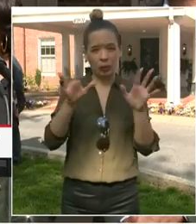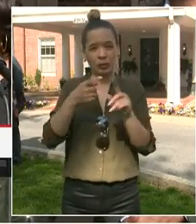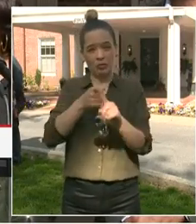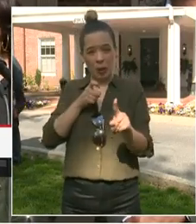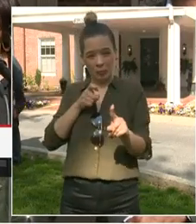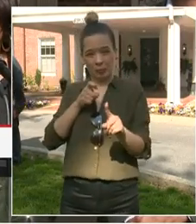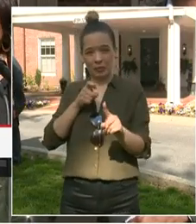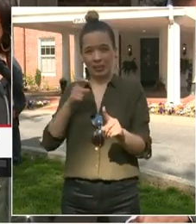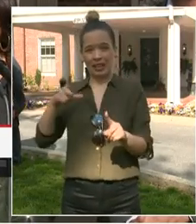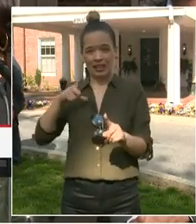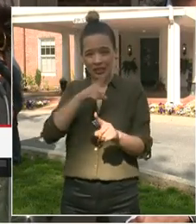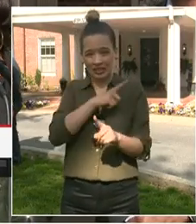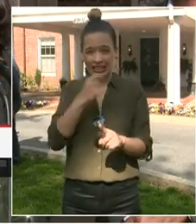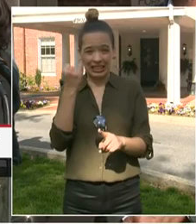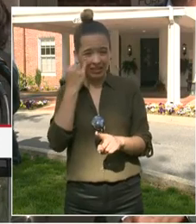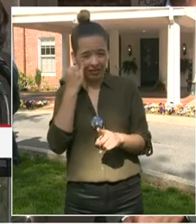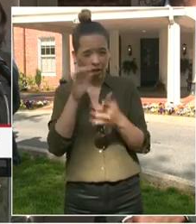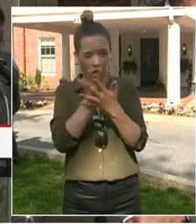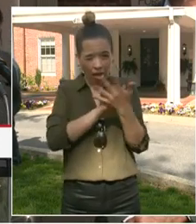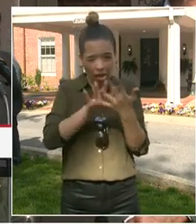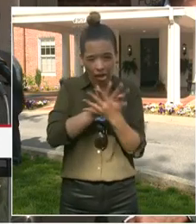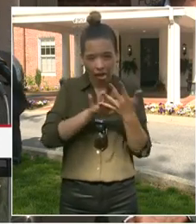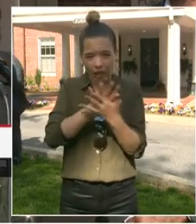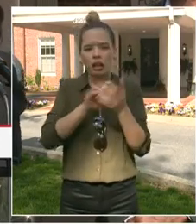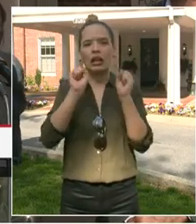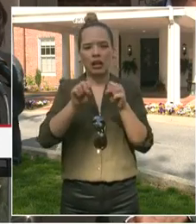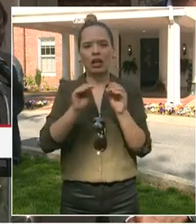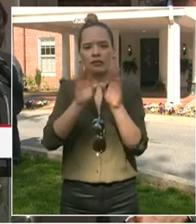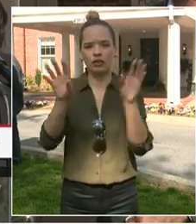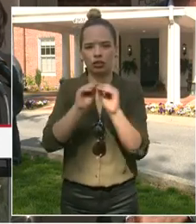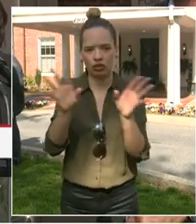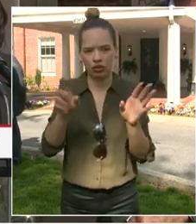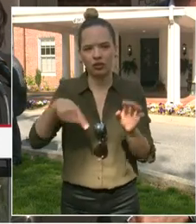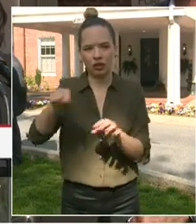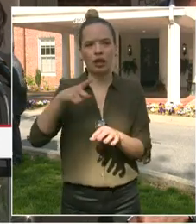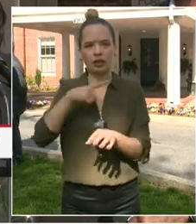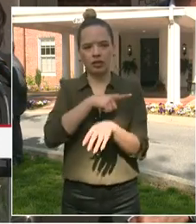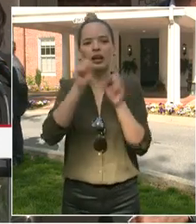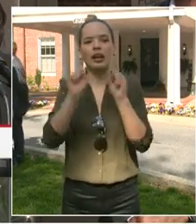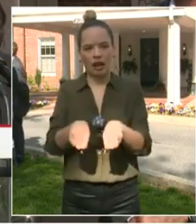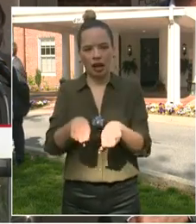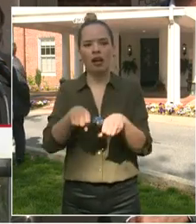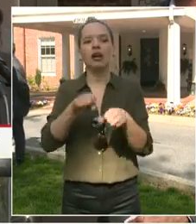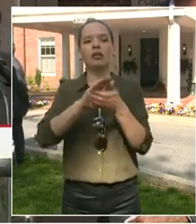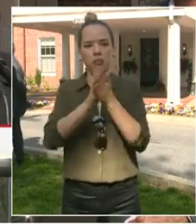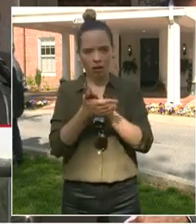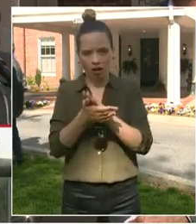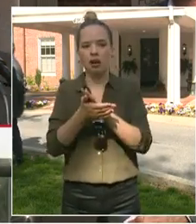ambiguity, it can be clarified by the council, and it should be clarified by the council.